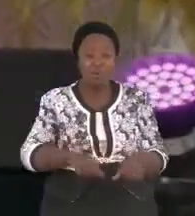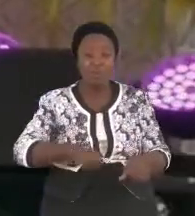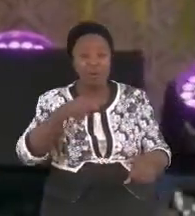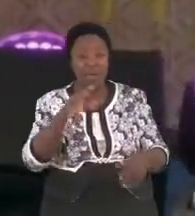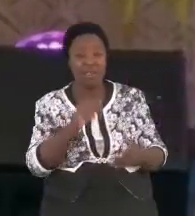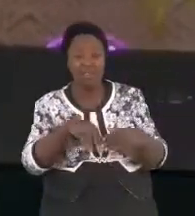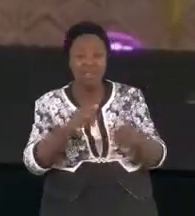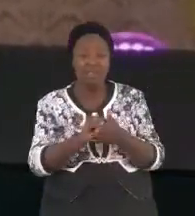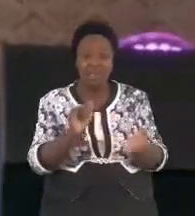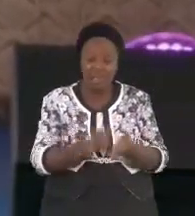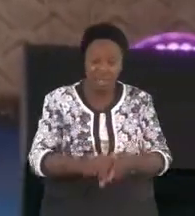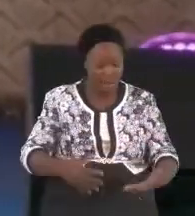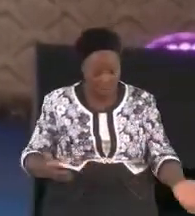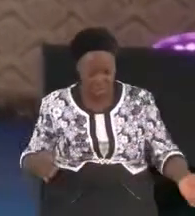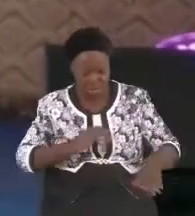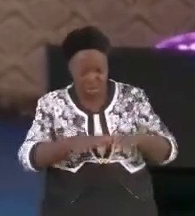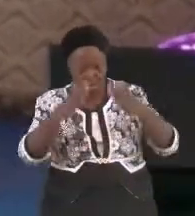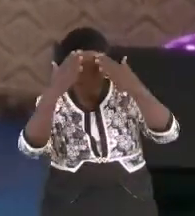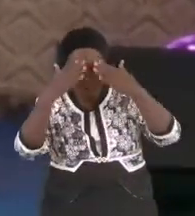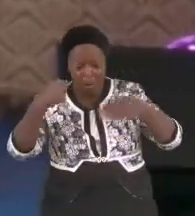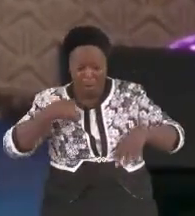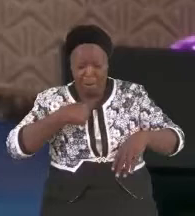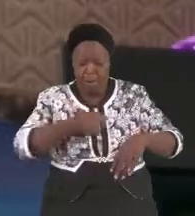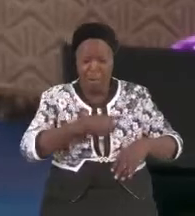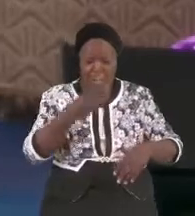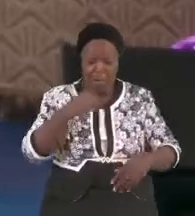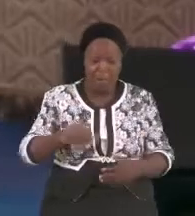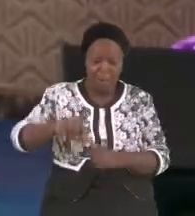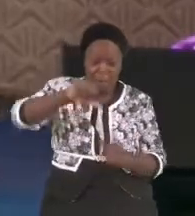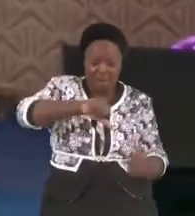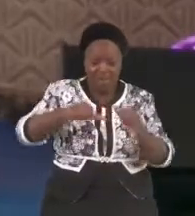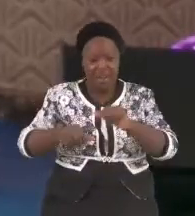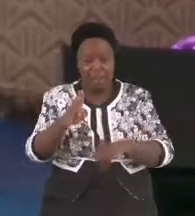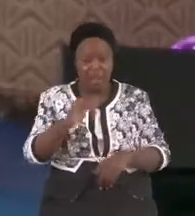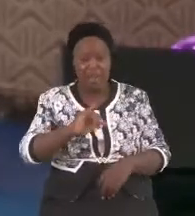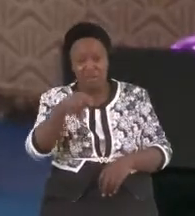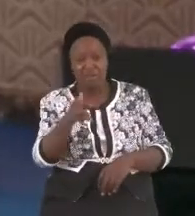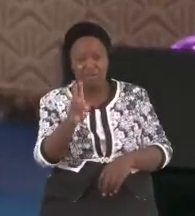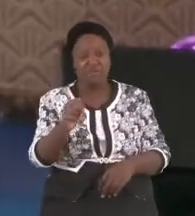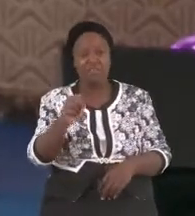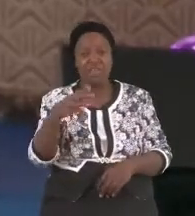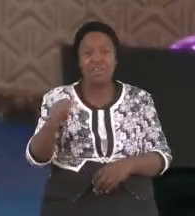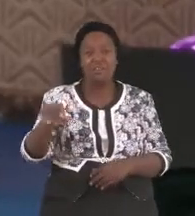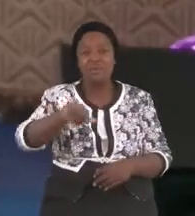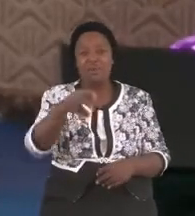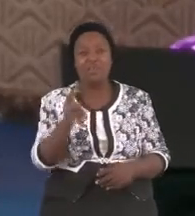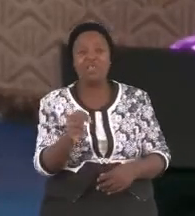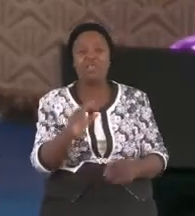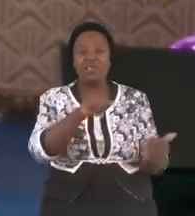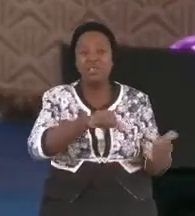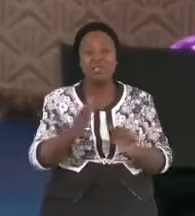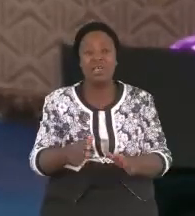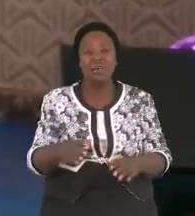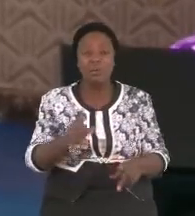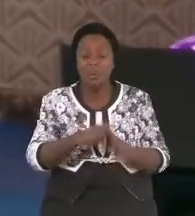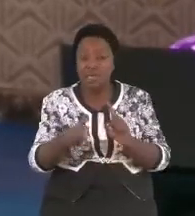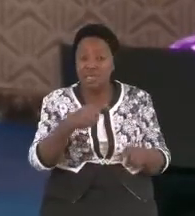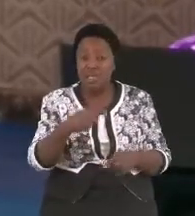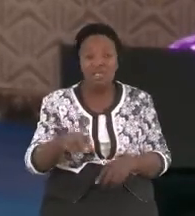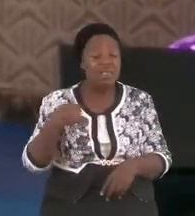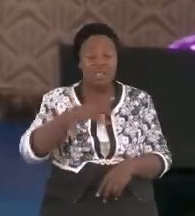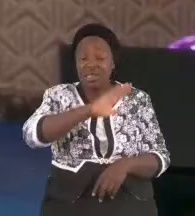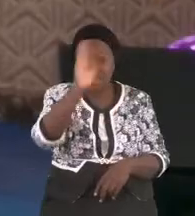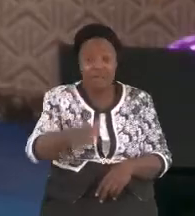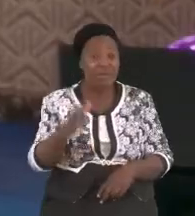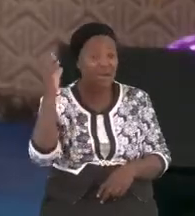baptized by John the Baptist. And they said they never heard whether there